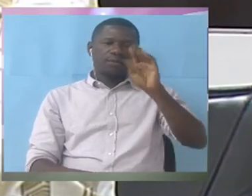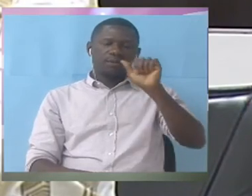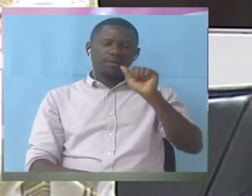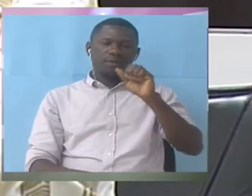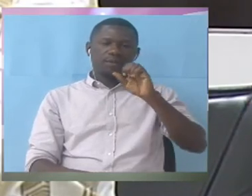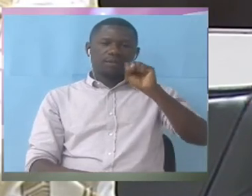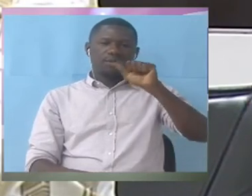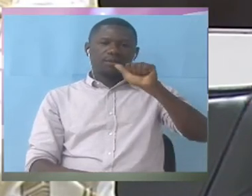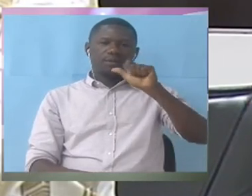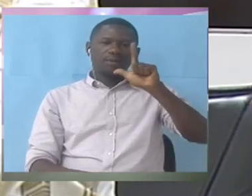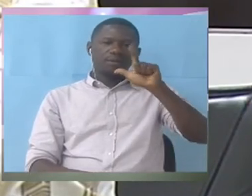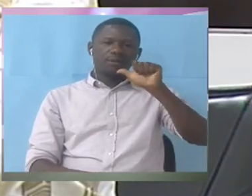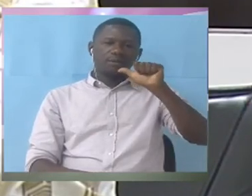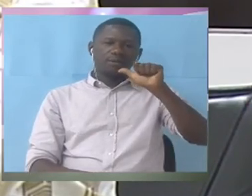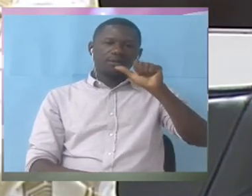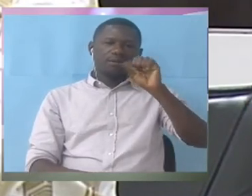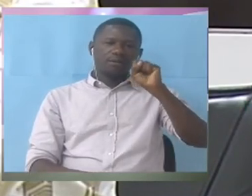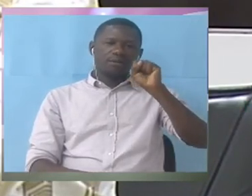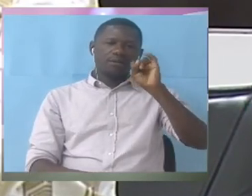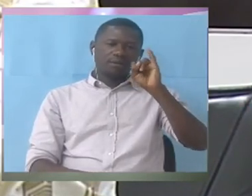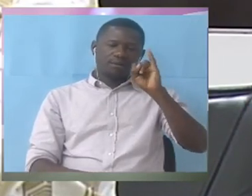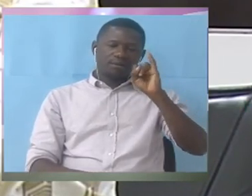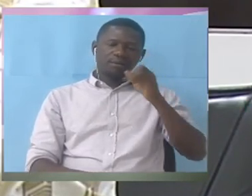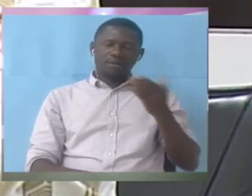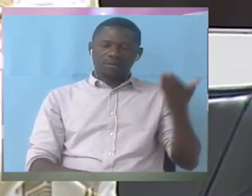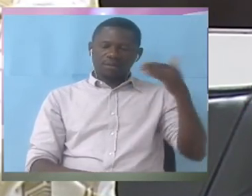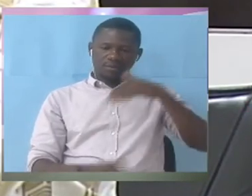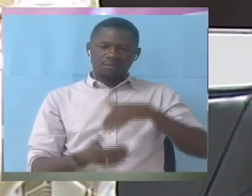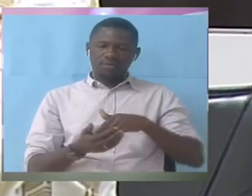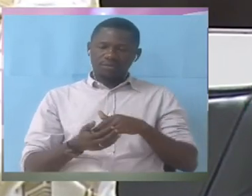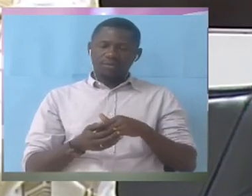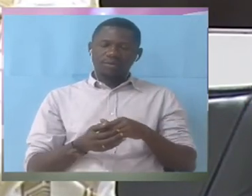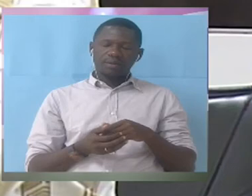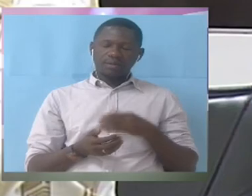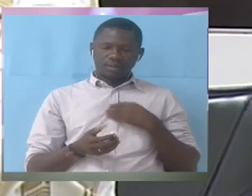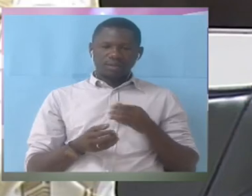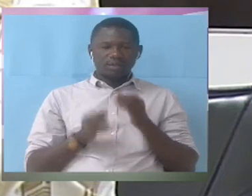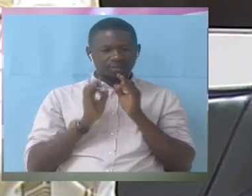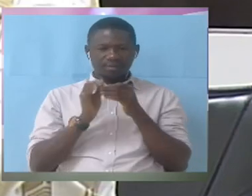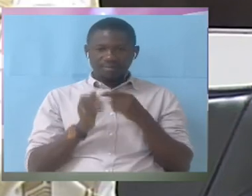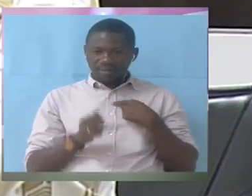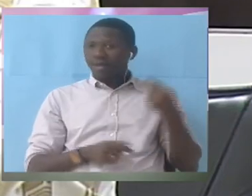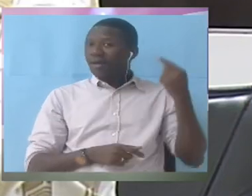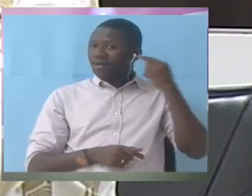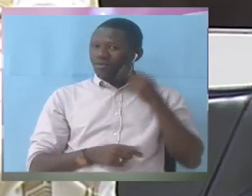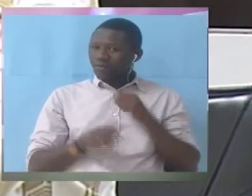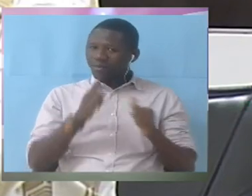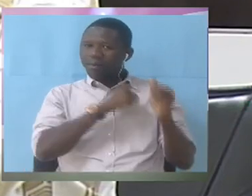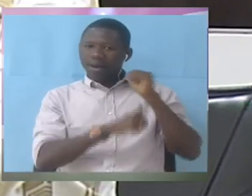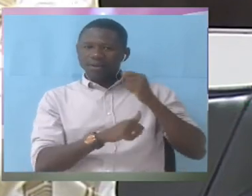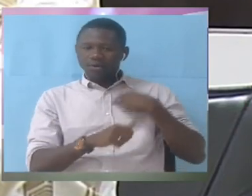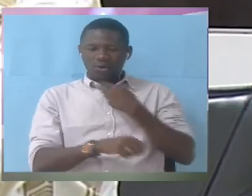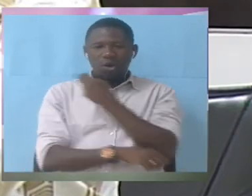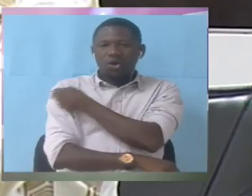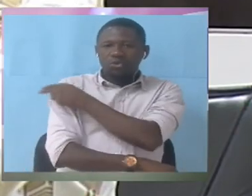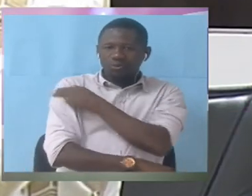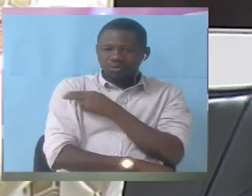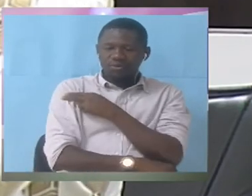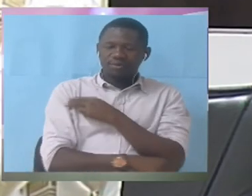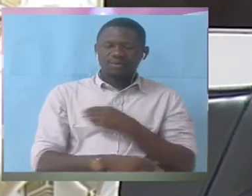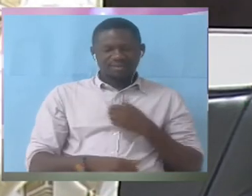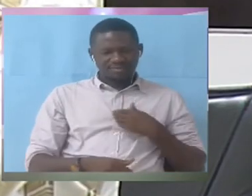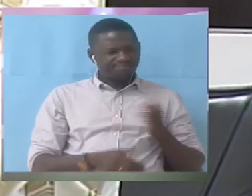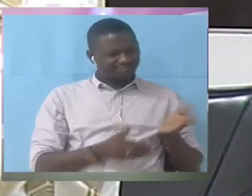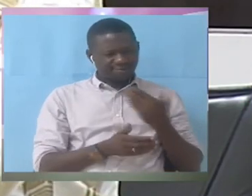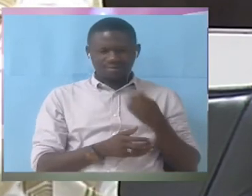the surgical department. Mu ñew fofu. And he said to me, I had your back in the hospital. Mu ne ma dégg na del si nga ci l'hôpital bi. He said, let's go.